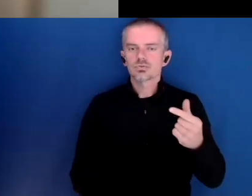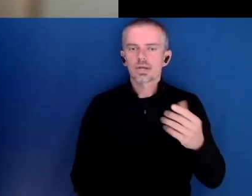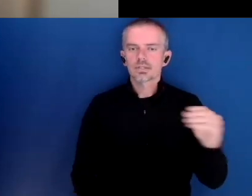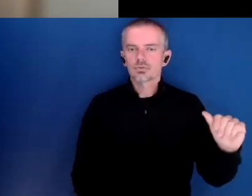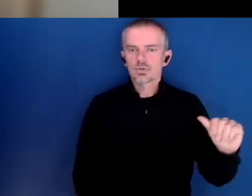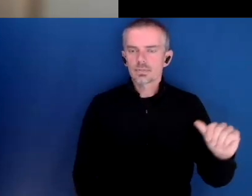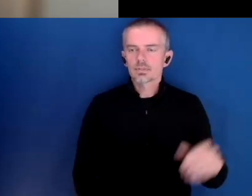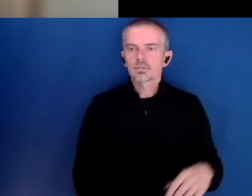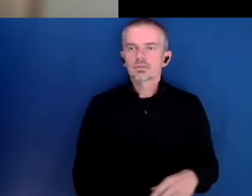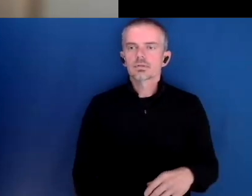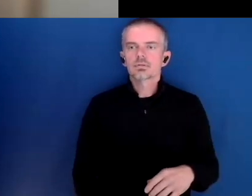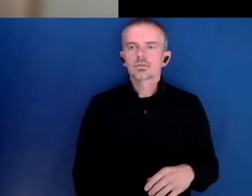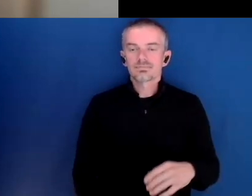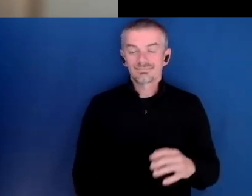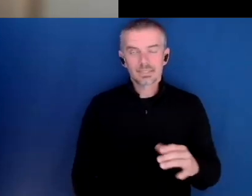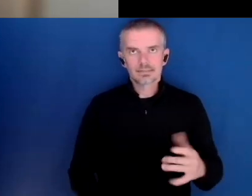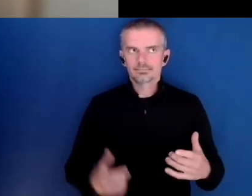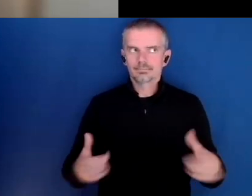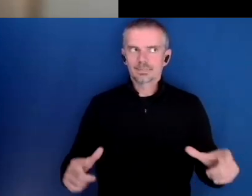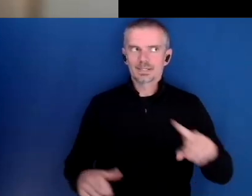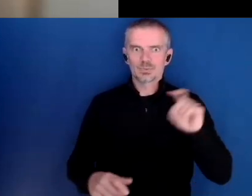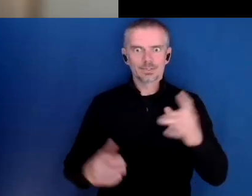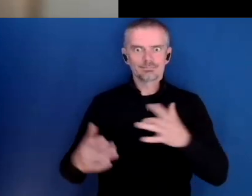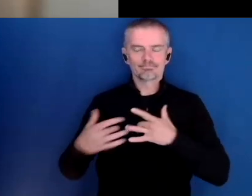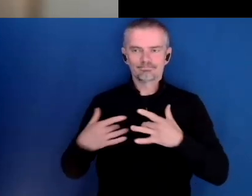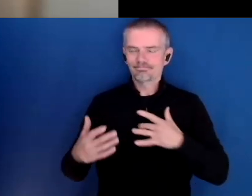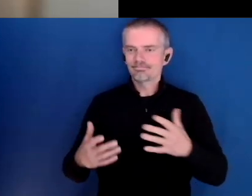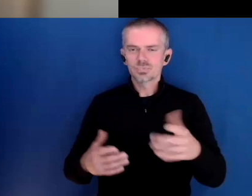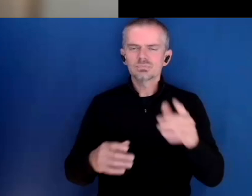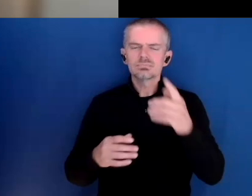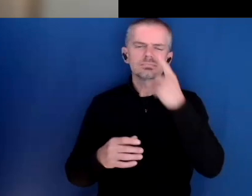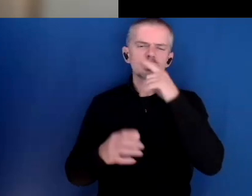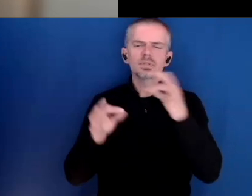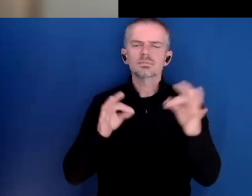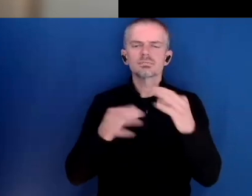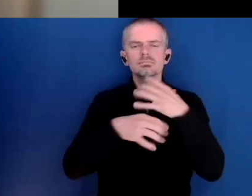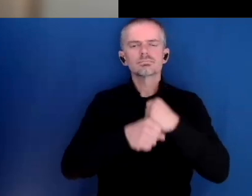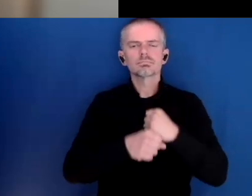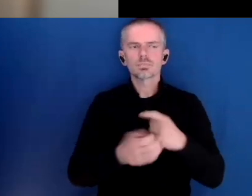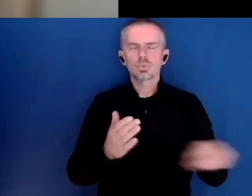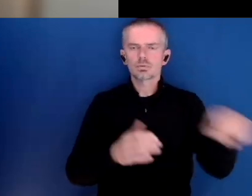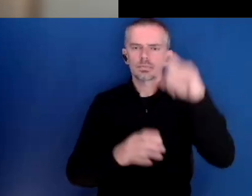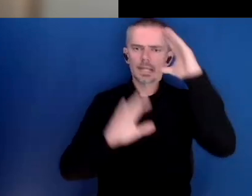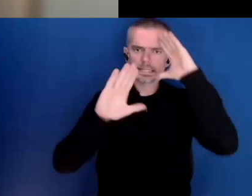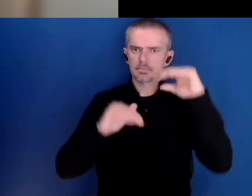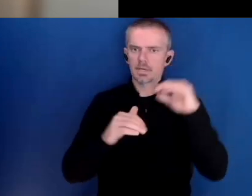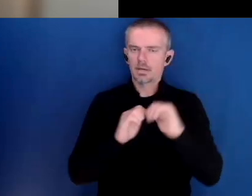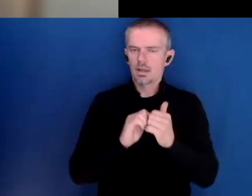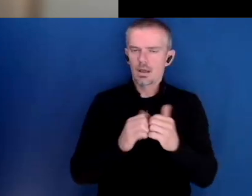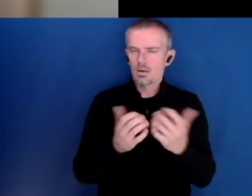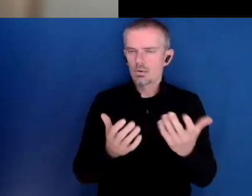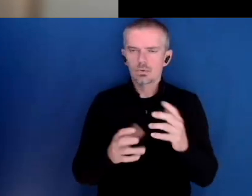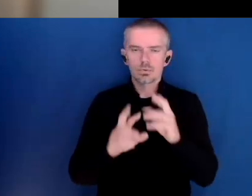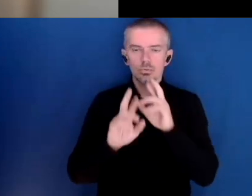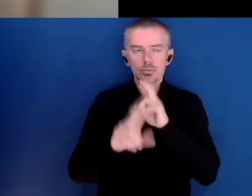that's a big question, but could you outline generally what people should expect in terms of like the